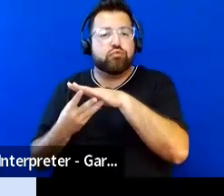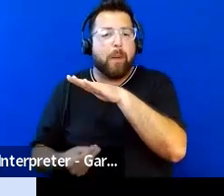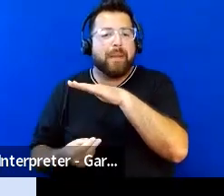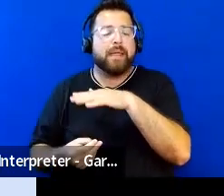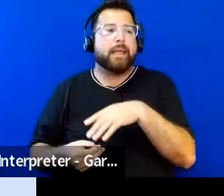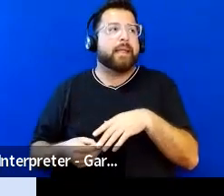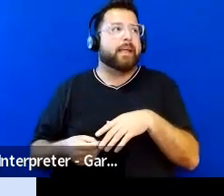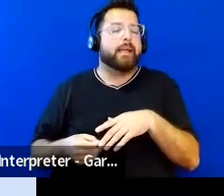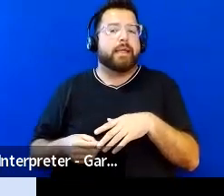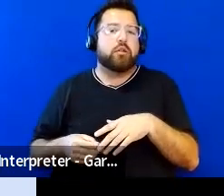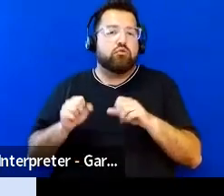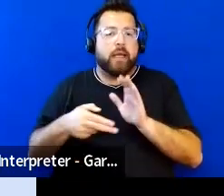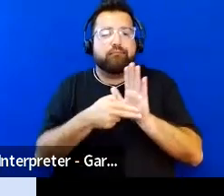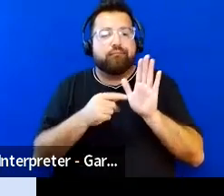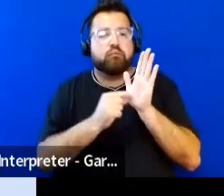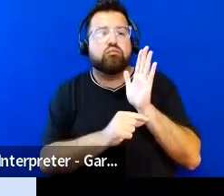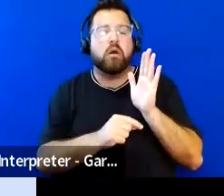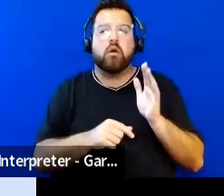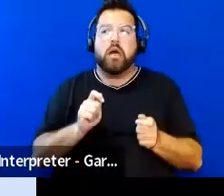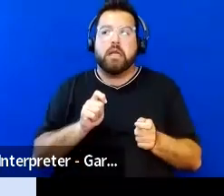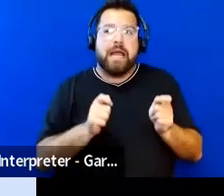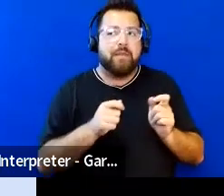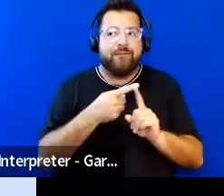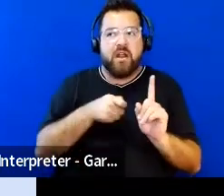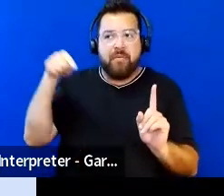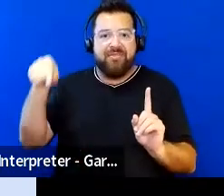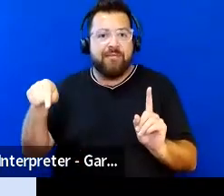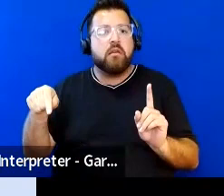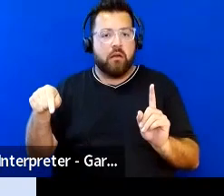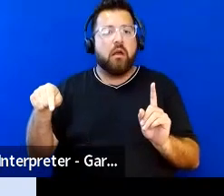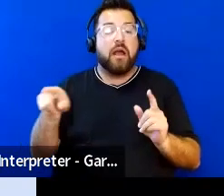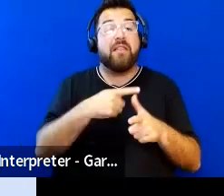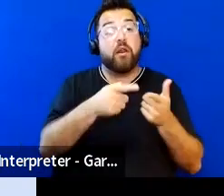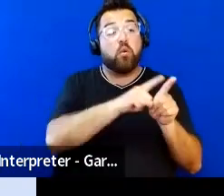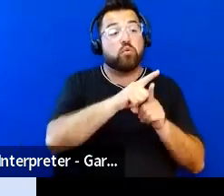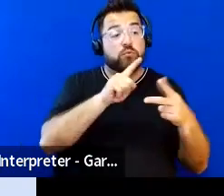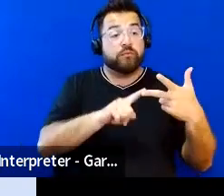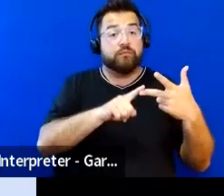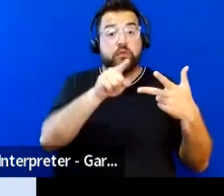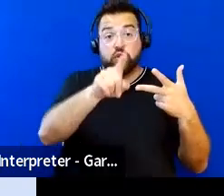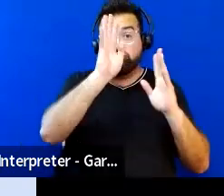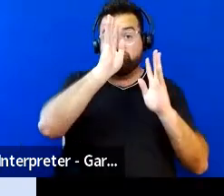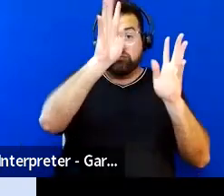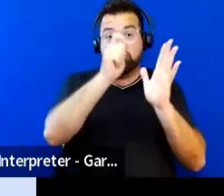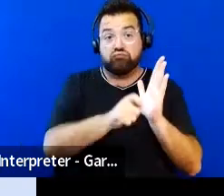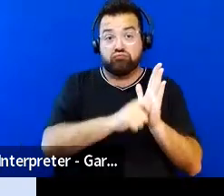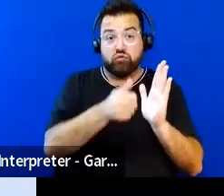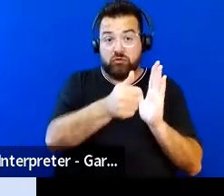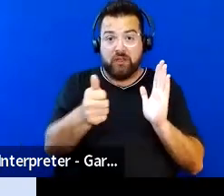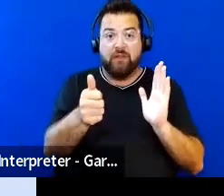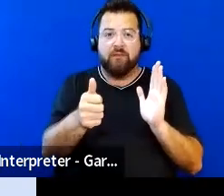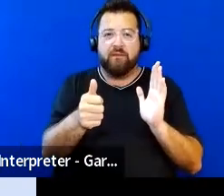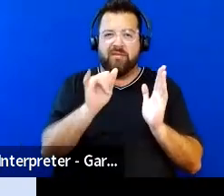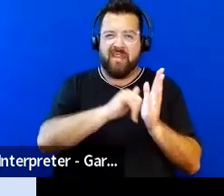say adapted from, and then materials that you write yourself. And I say write yourself, you